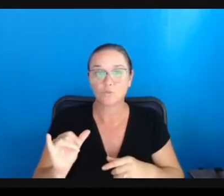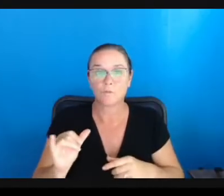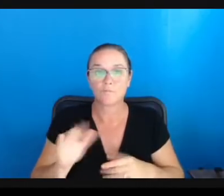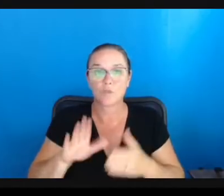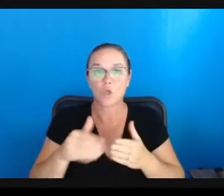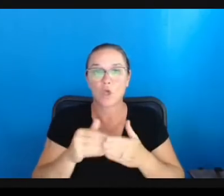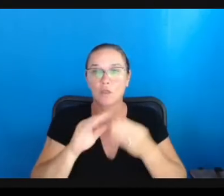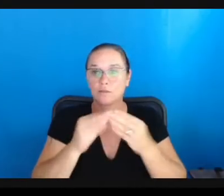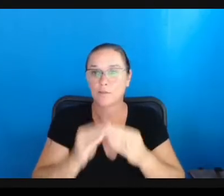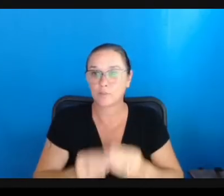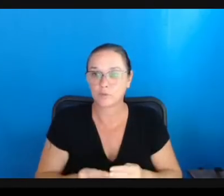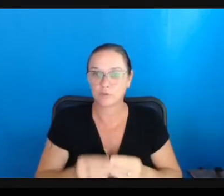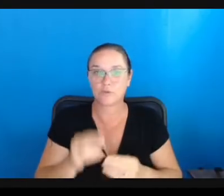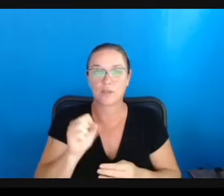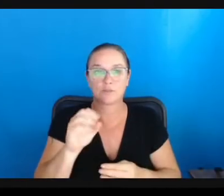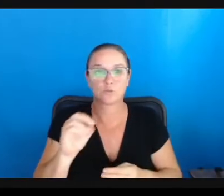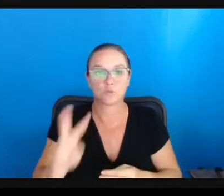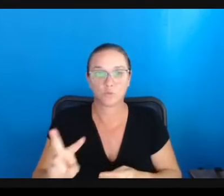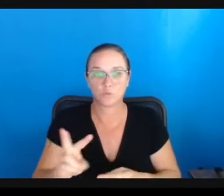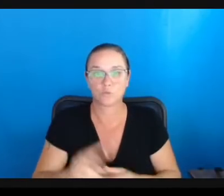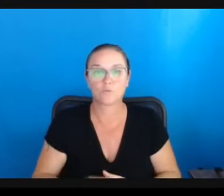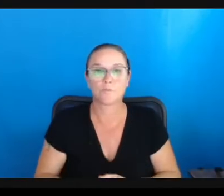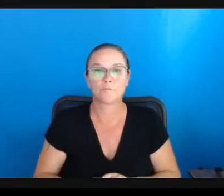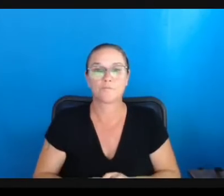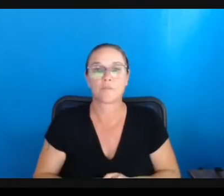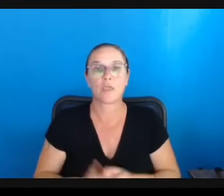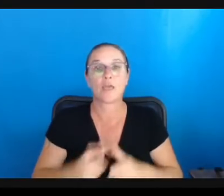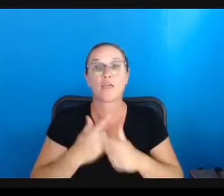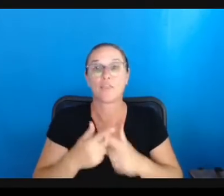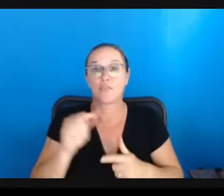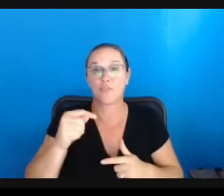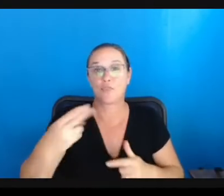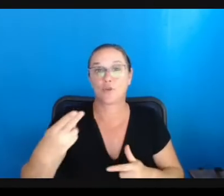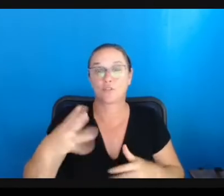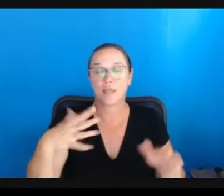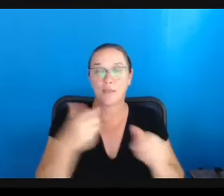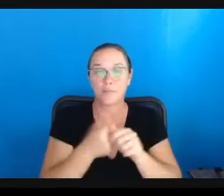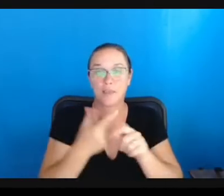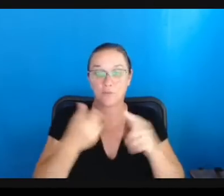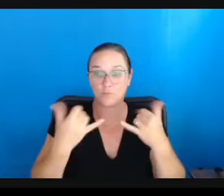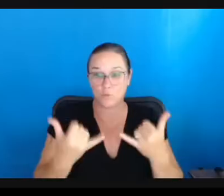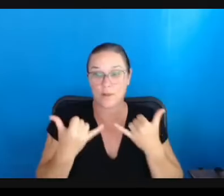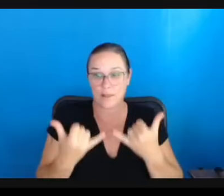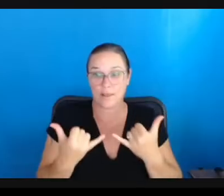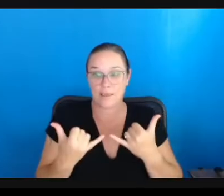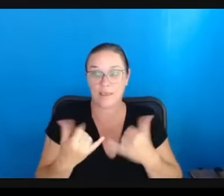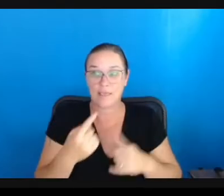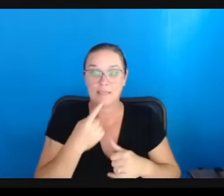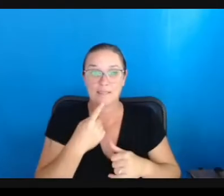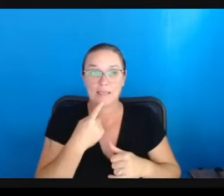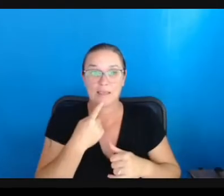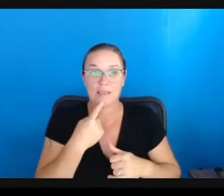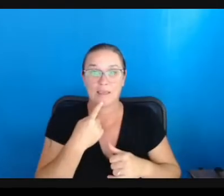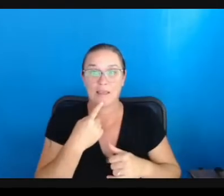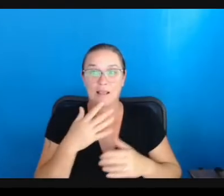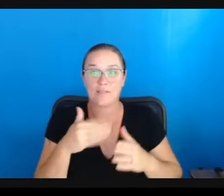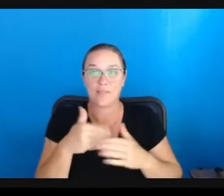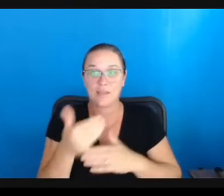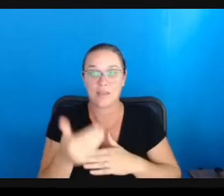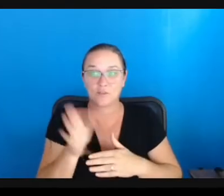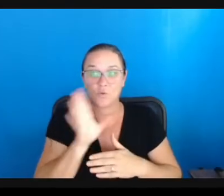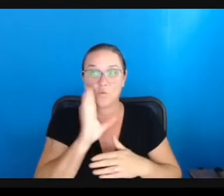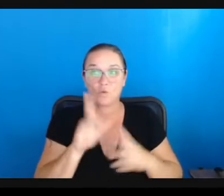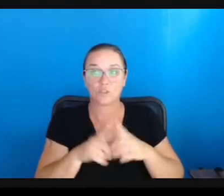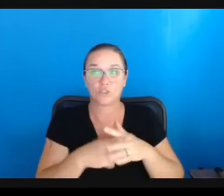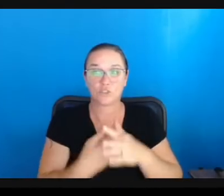All reported here. And we'll move to the Thursday update from this morning, where they say that episode 21 is likely to start